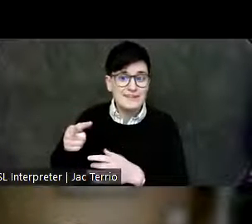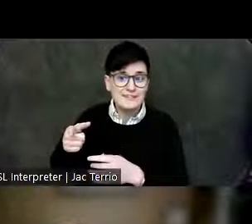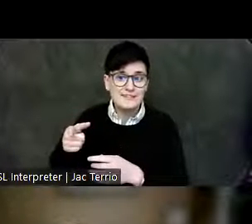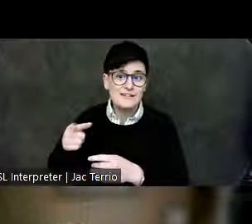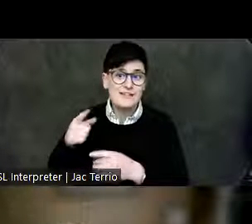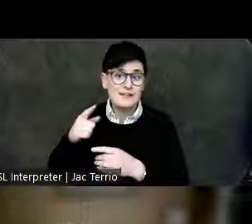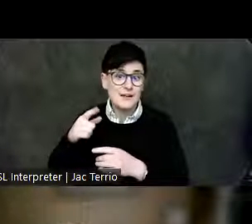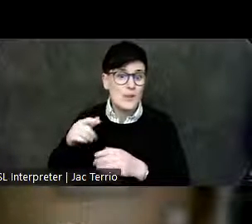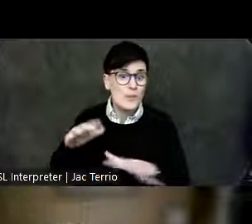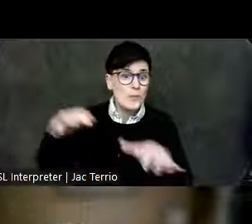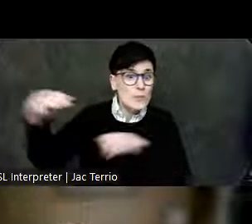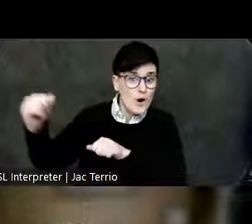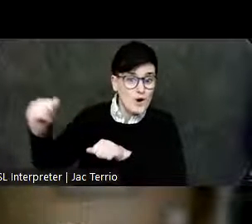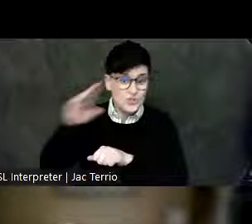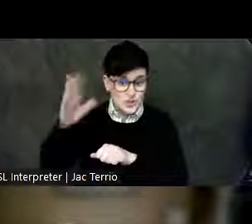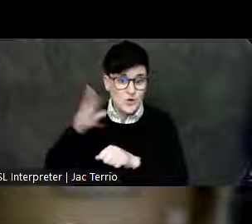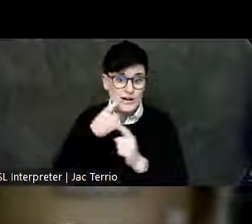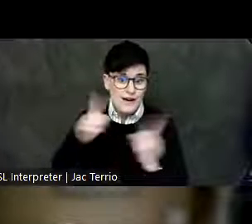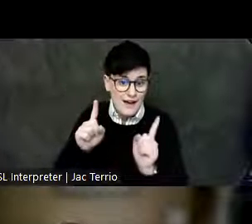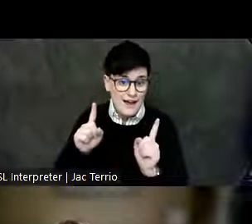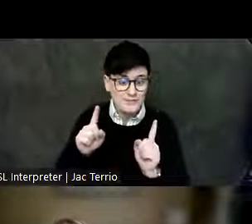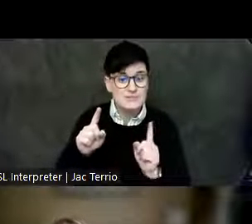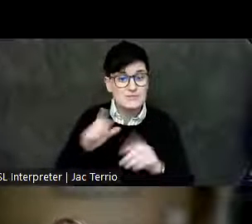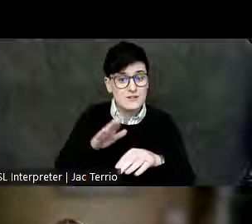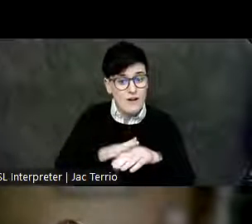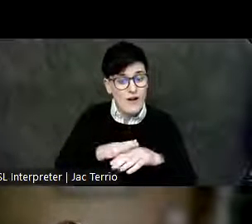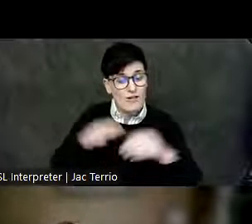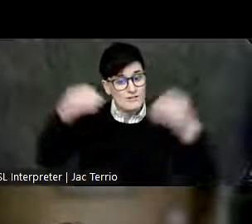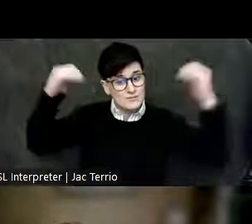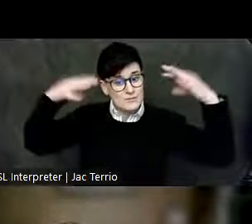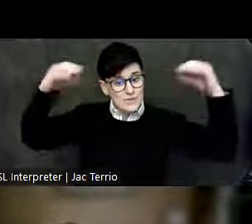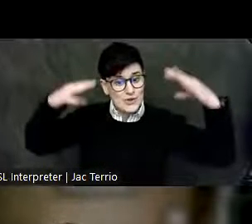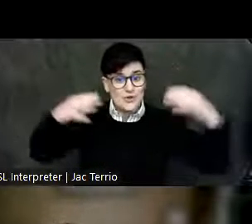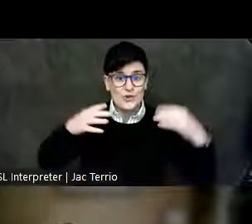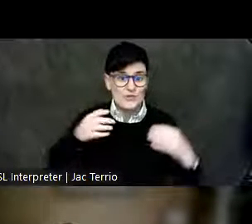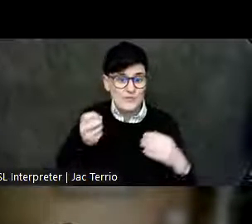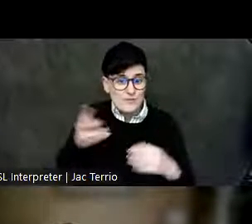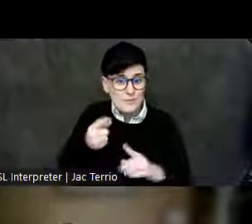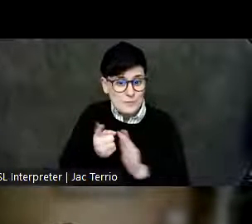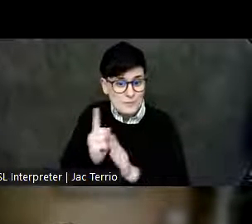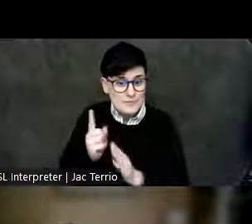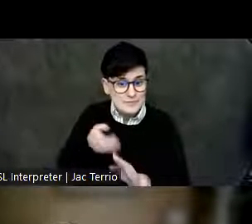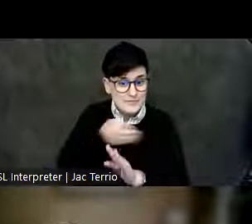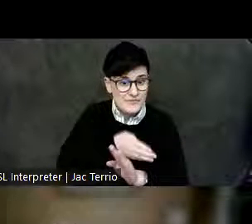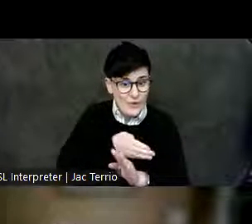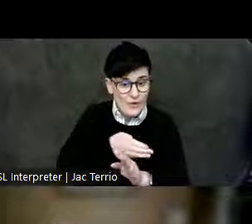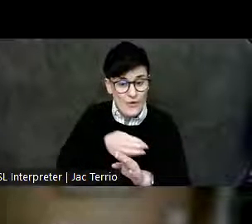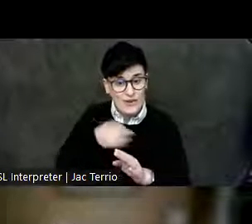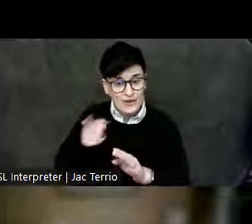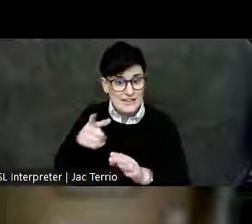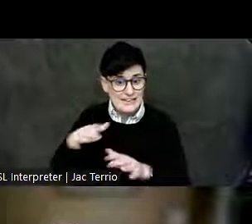minutes before the departure of the train. So be prepared which track the train is leaving from and what time. Be there